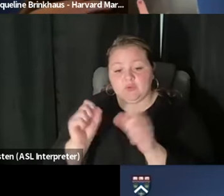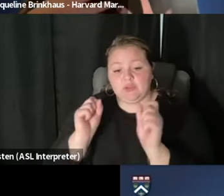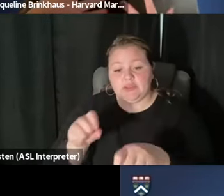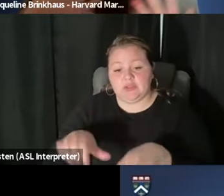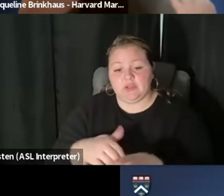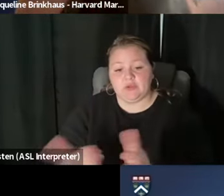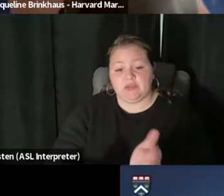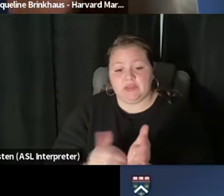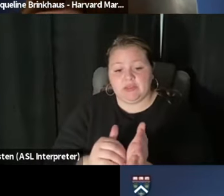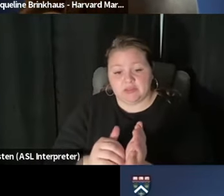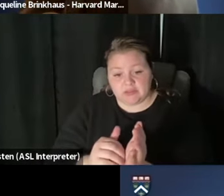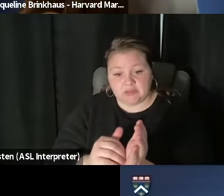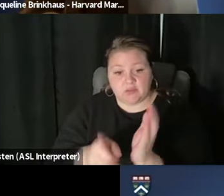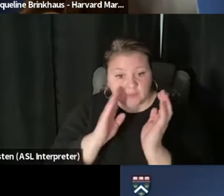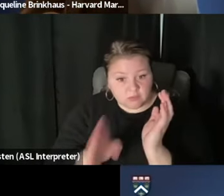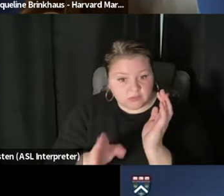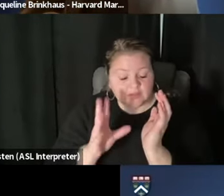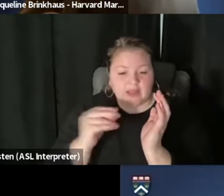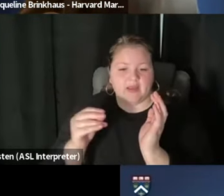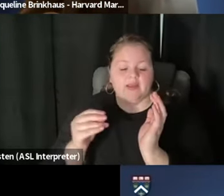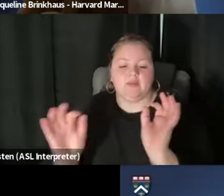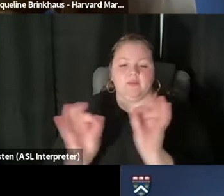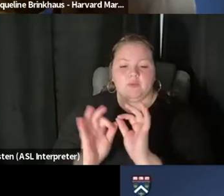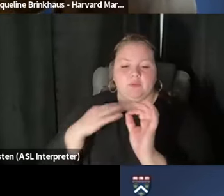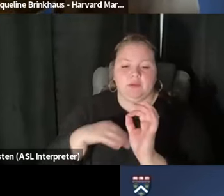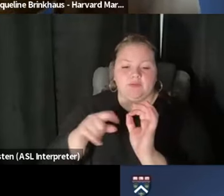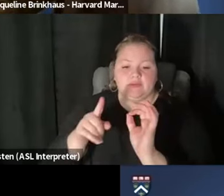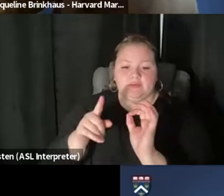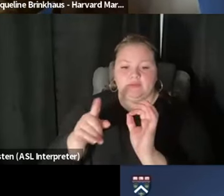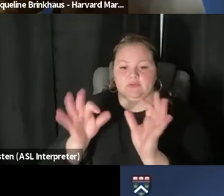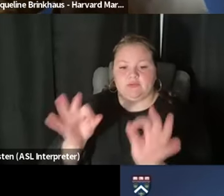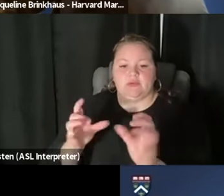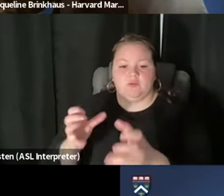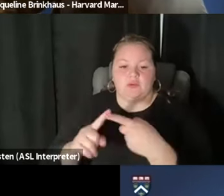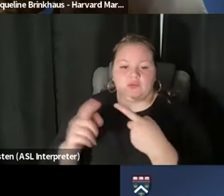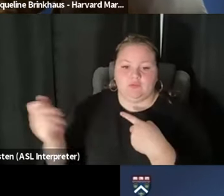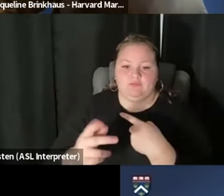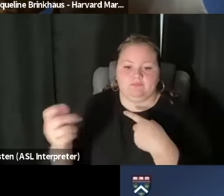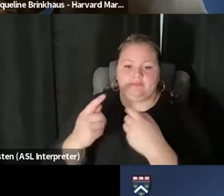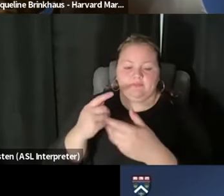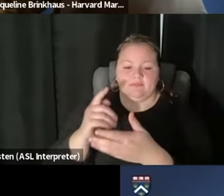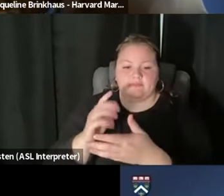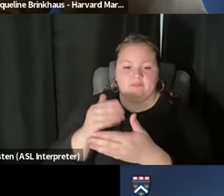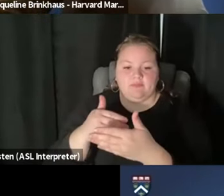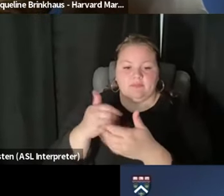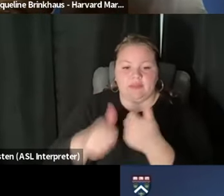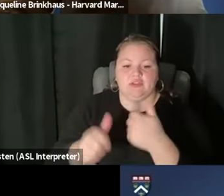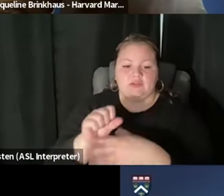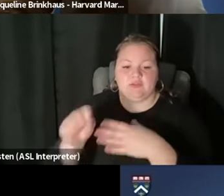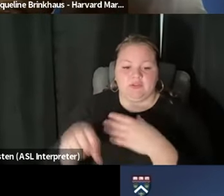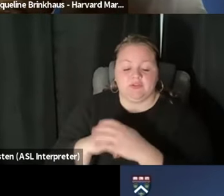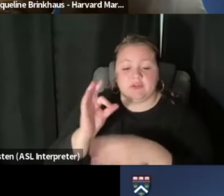benefits that, you know, keep you coming back each semester. Frank, if we could start off with you. Sure. Yeah, that's a great